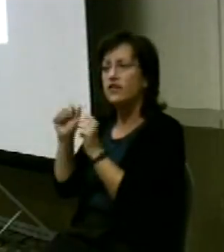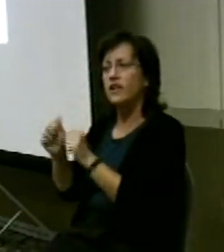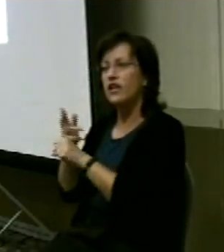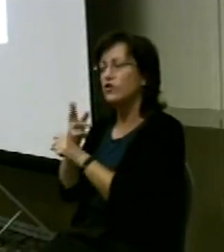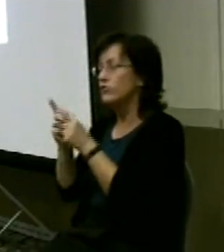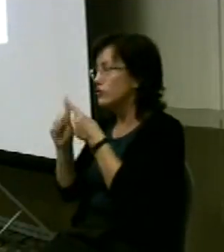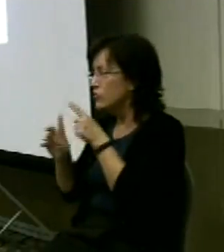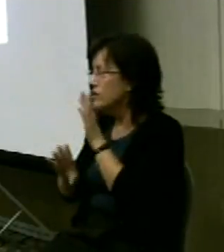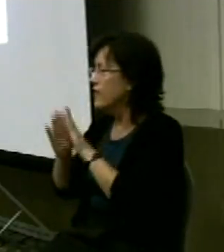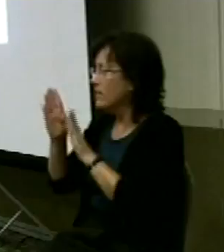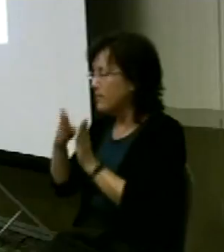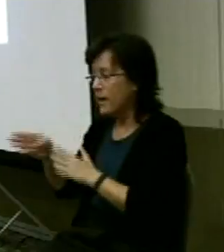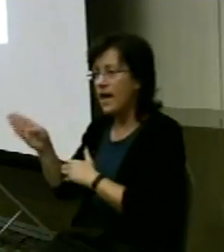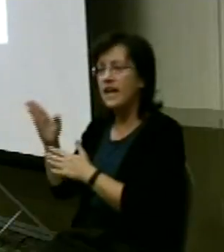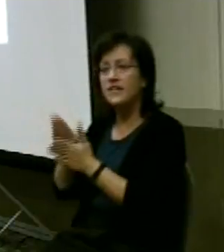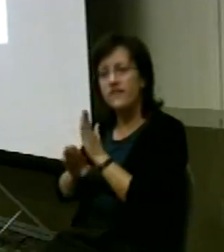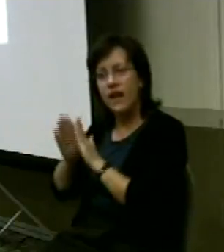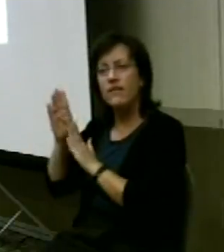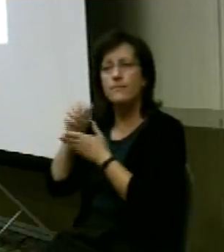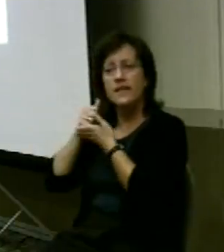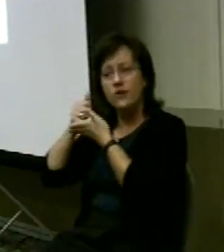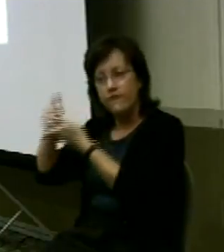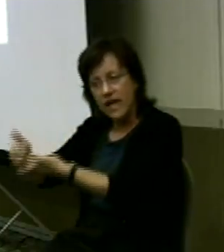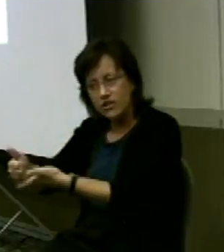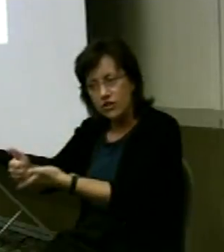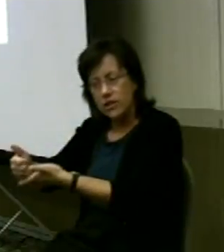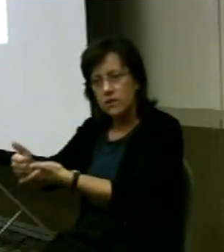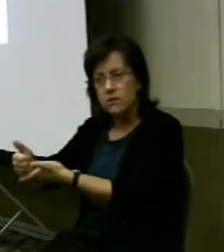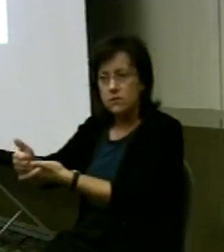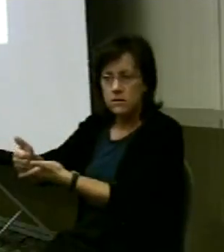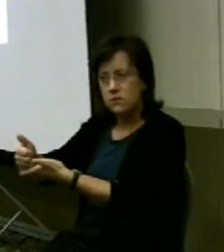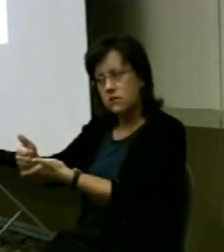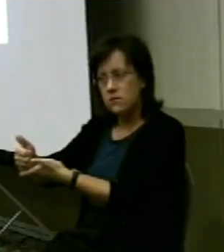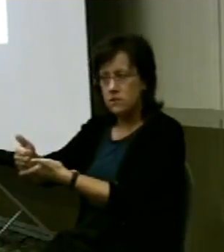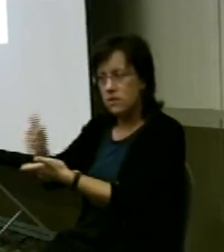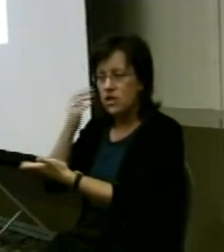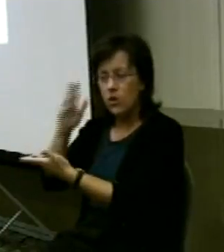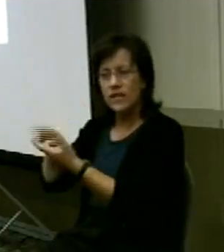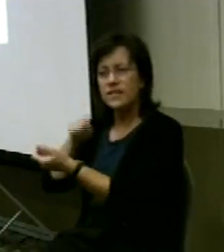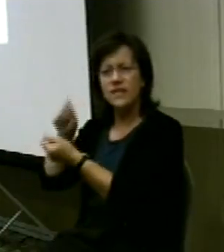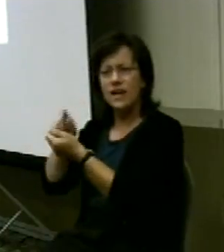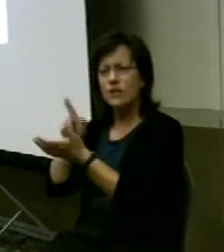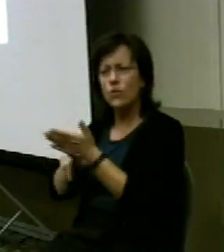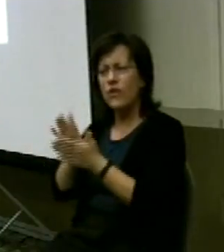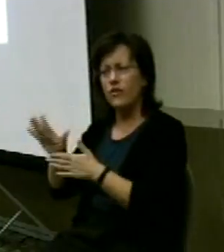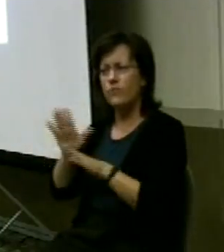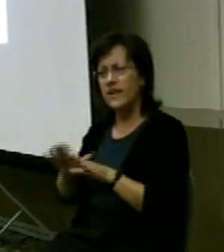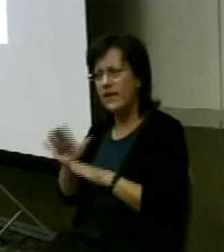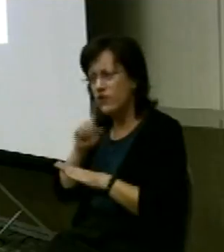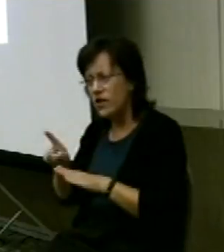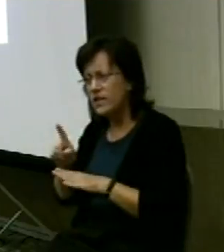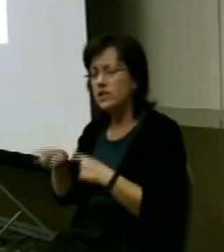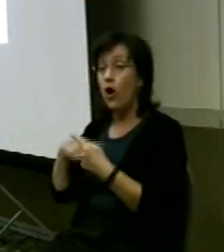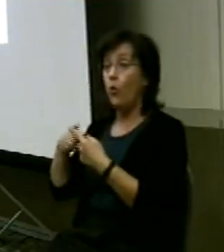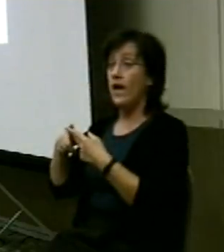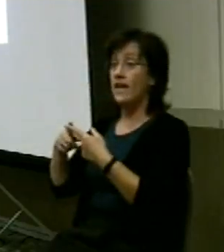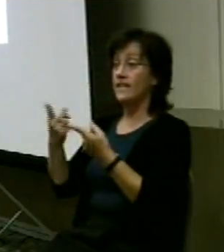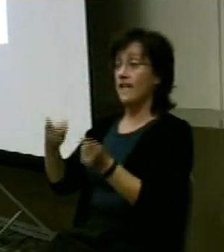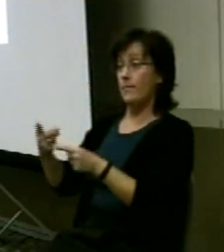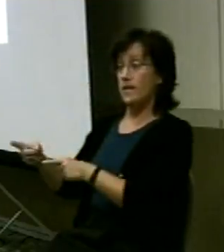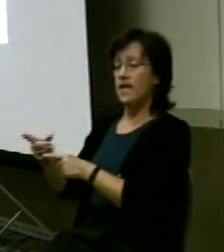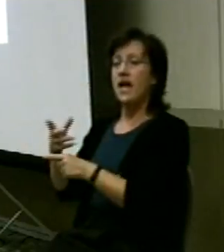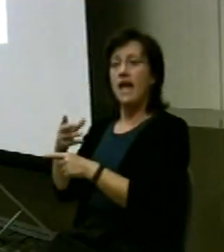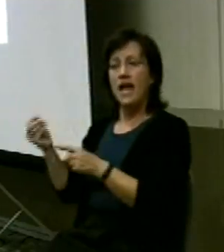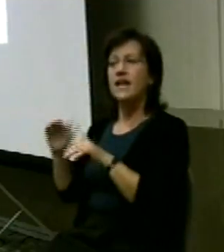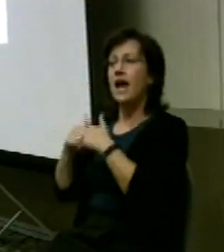a plan and develop an intervention and know exactly what the behavior is, when it's happening, and what the intensity